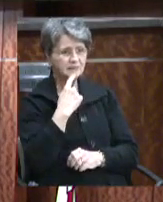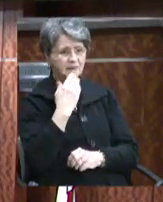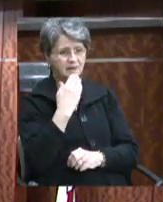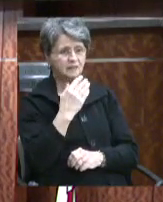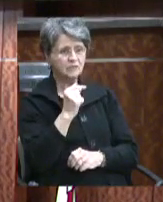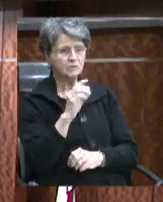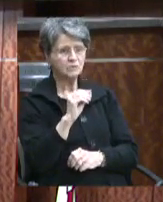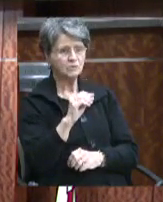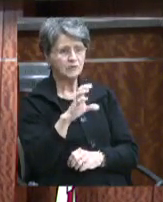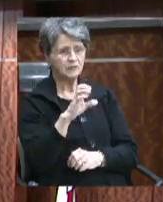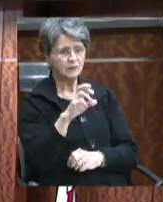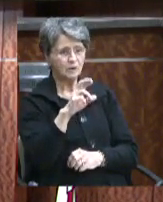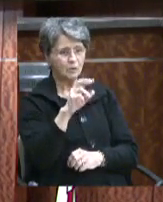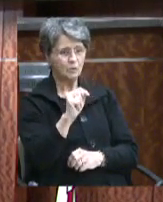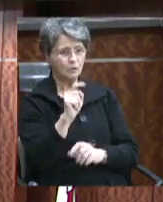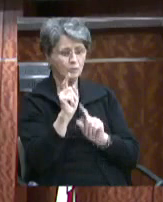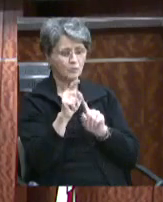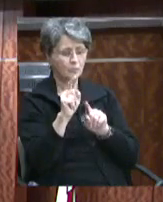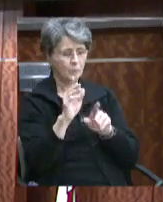us tonight.